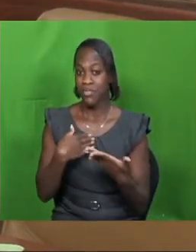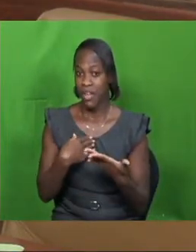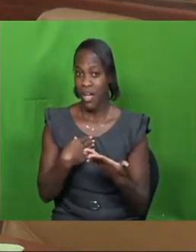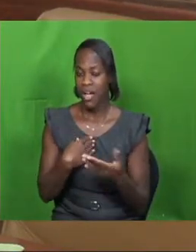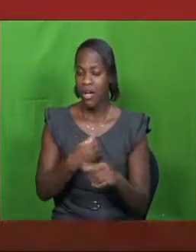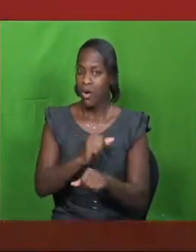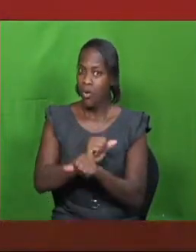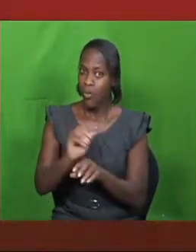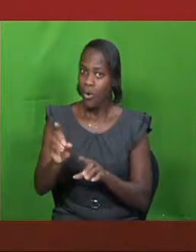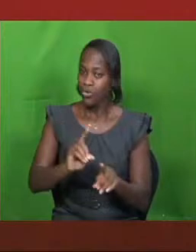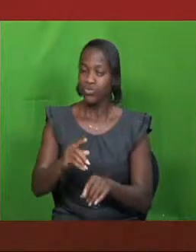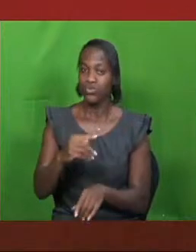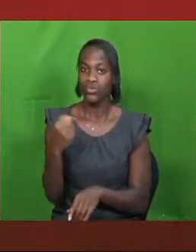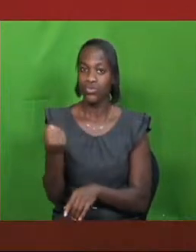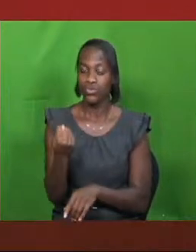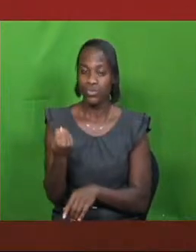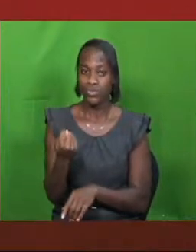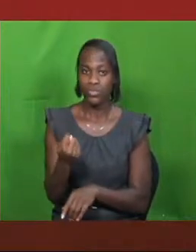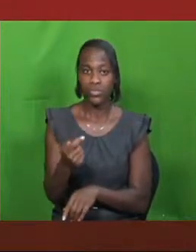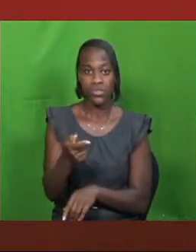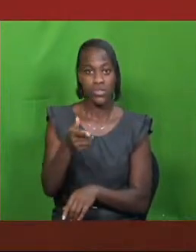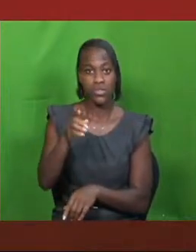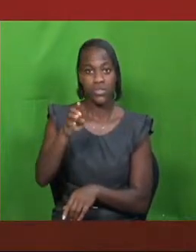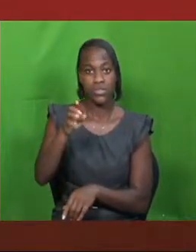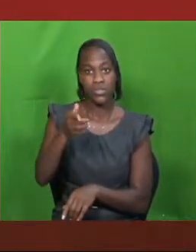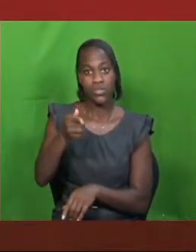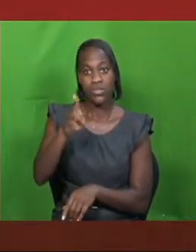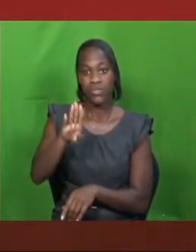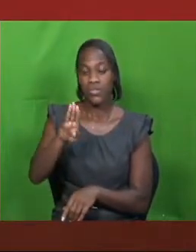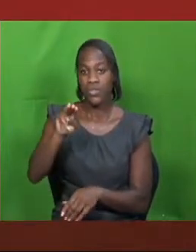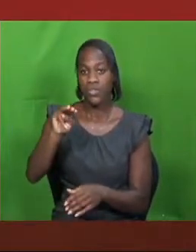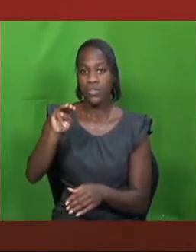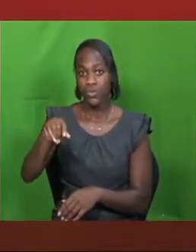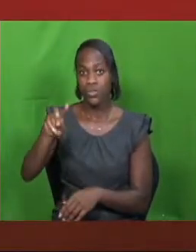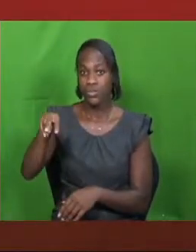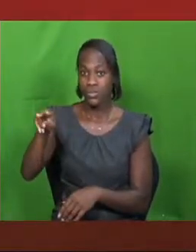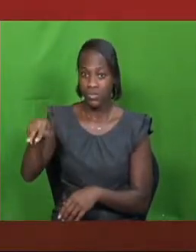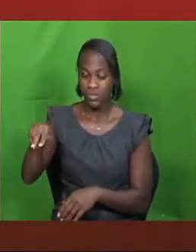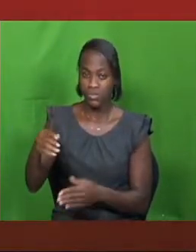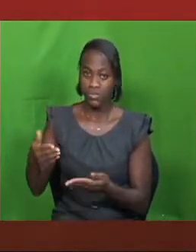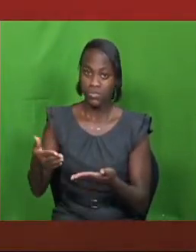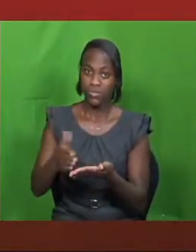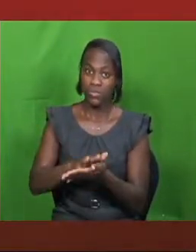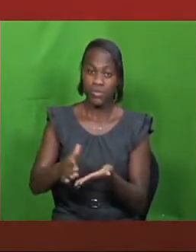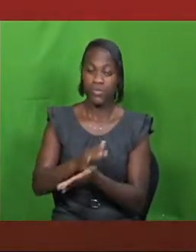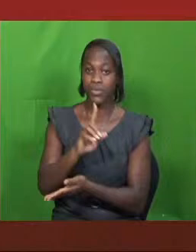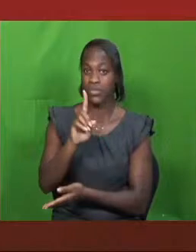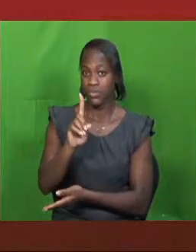proceedings of Tuesday, 24th May 2022, page 1.